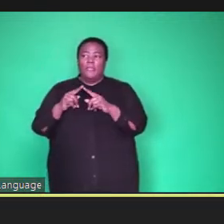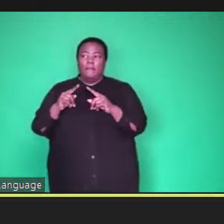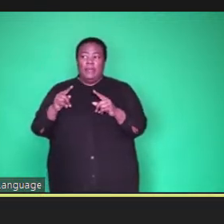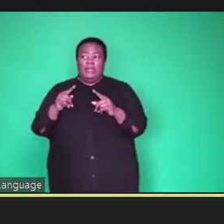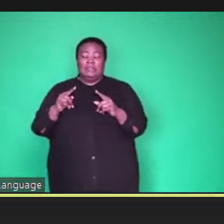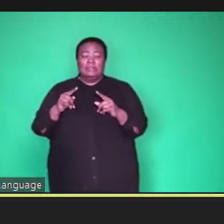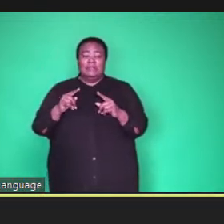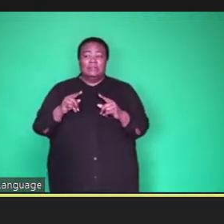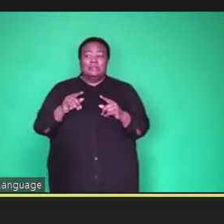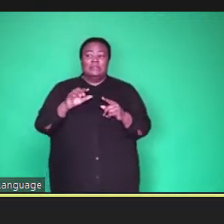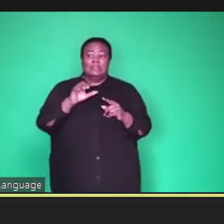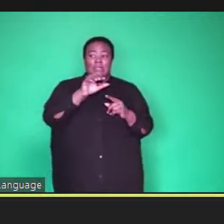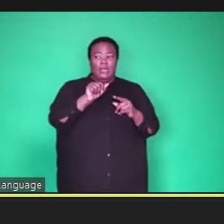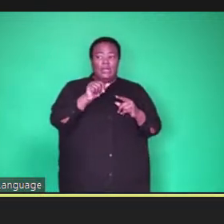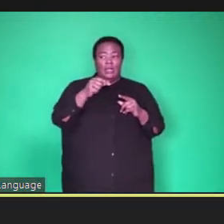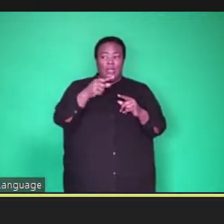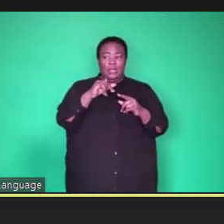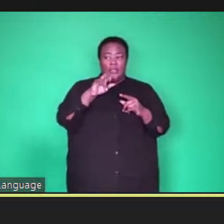population,